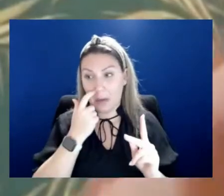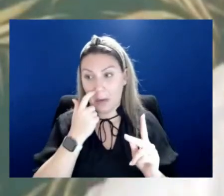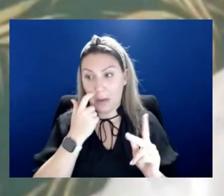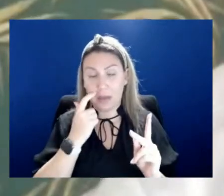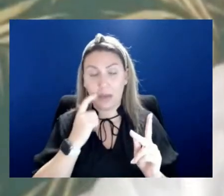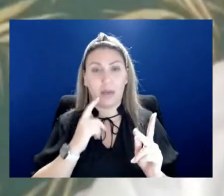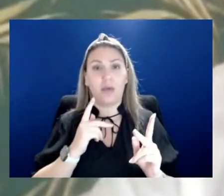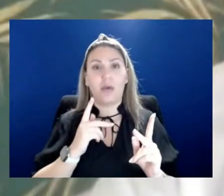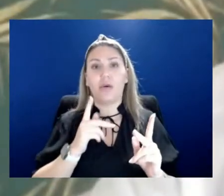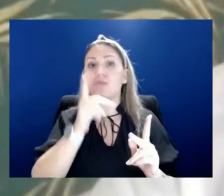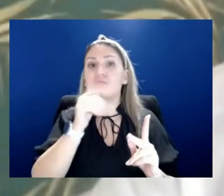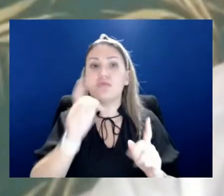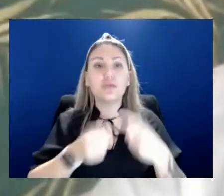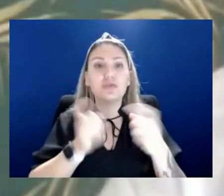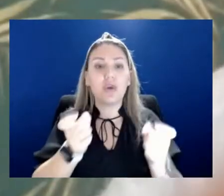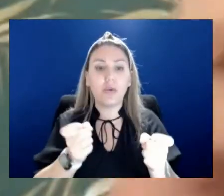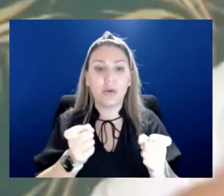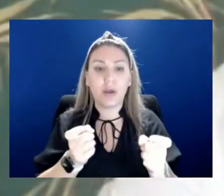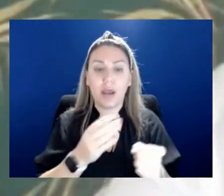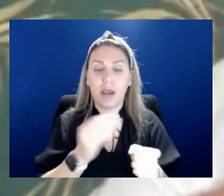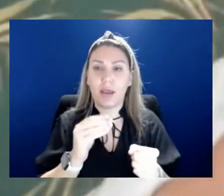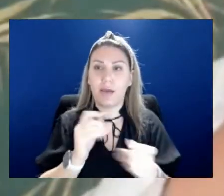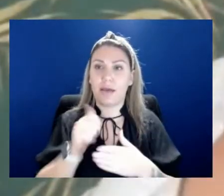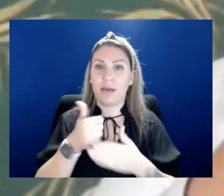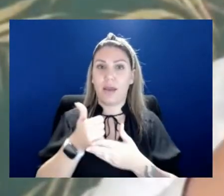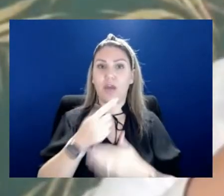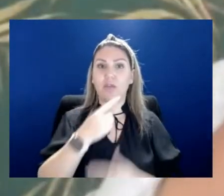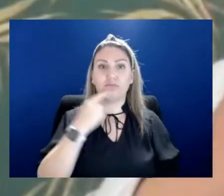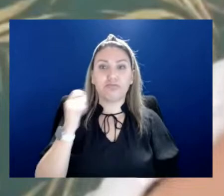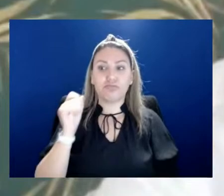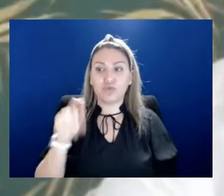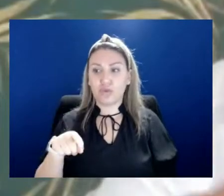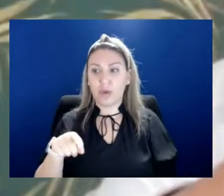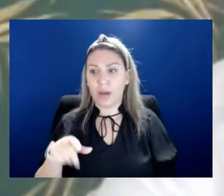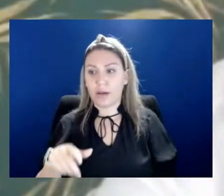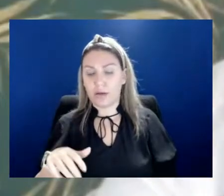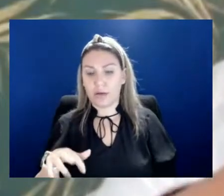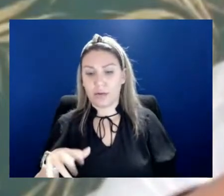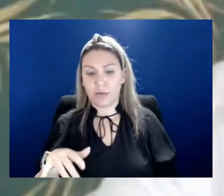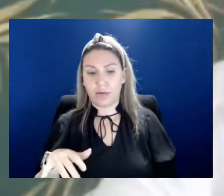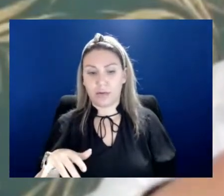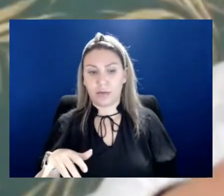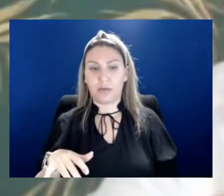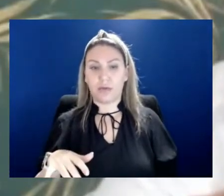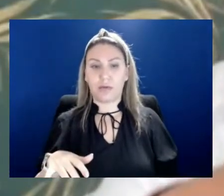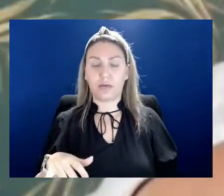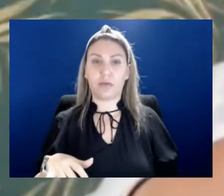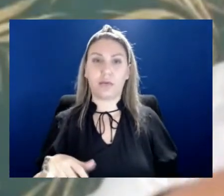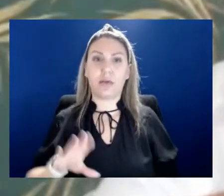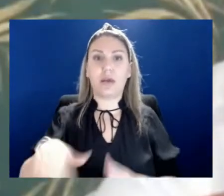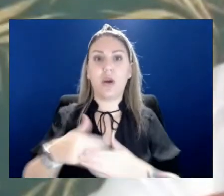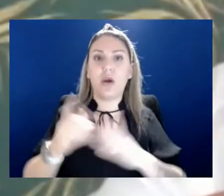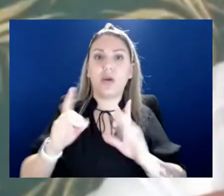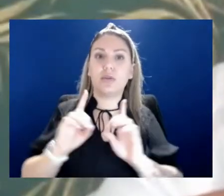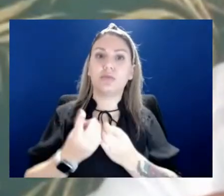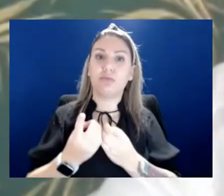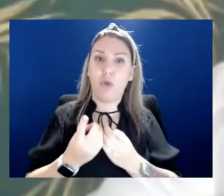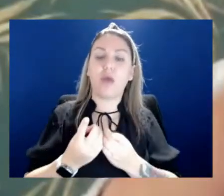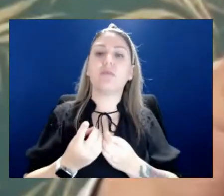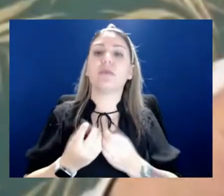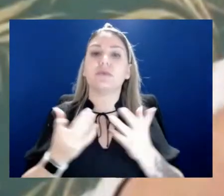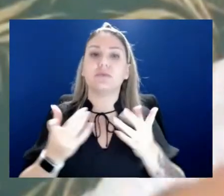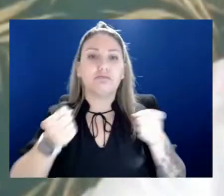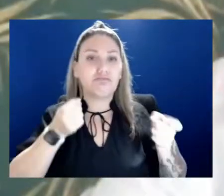who provide any help to Ukrainian in all department where control of Ukrainian